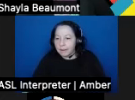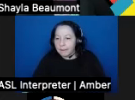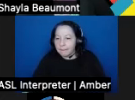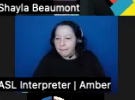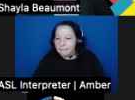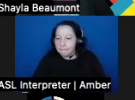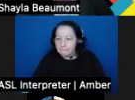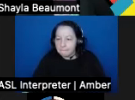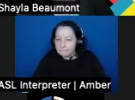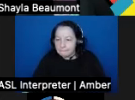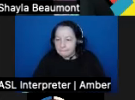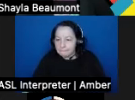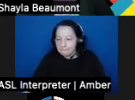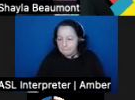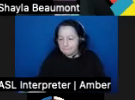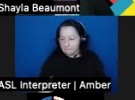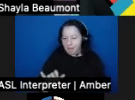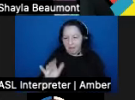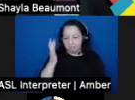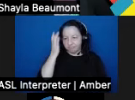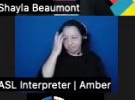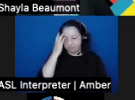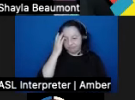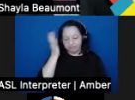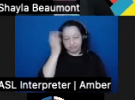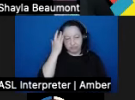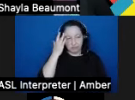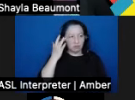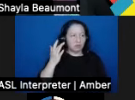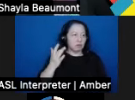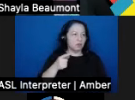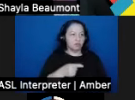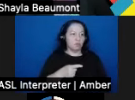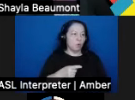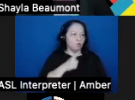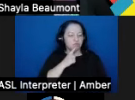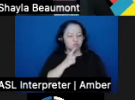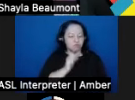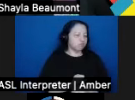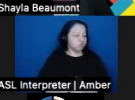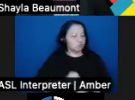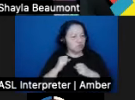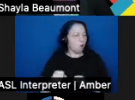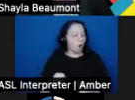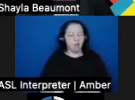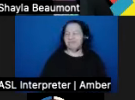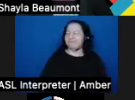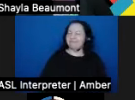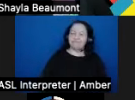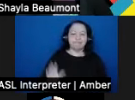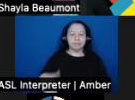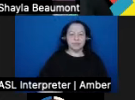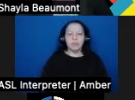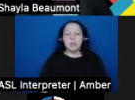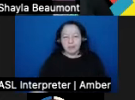That one, tired of hearing you're so strong. That's really a powerful one. That it's not real, too young to have stress,